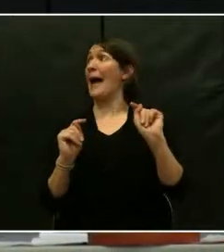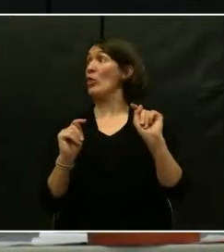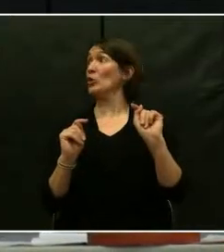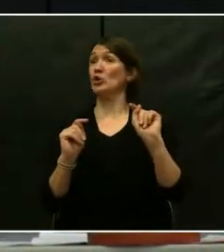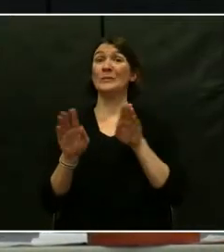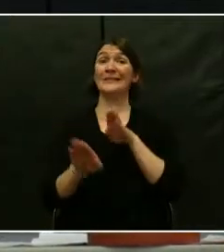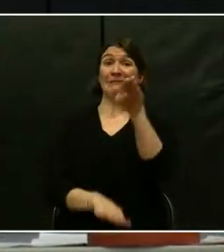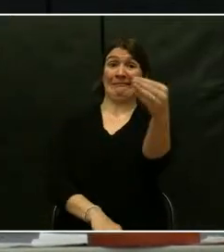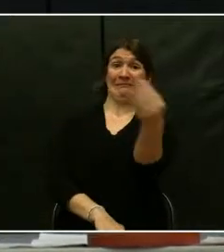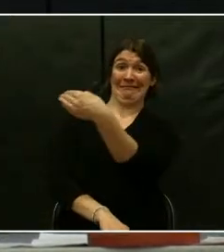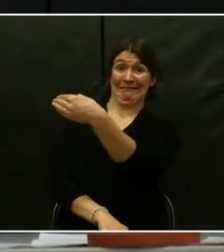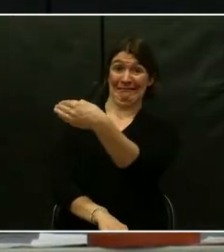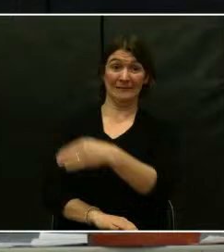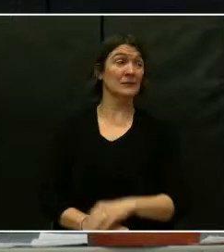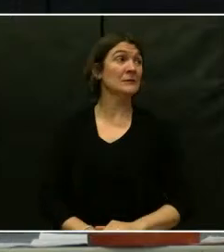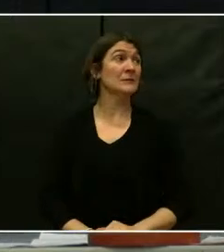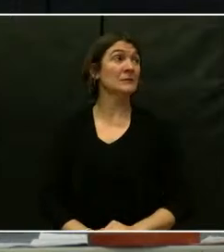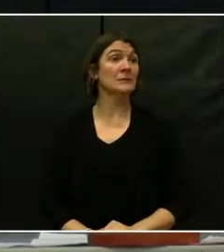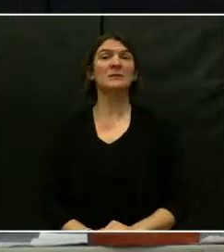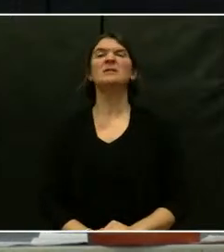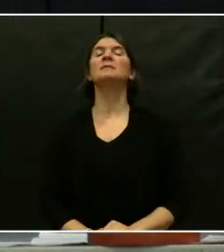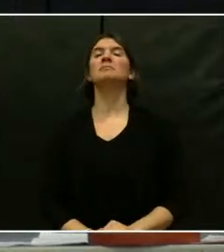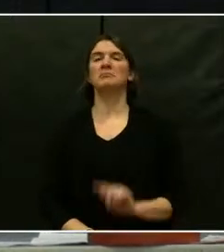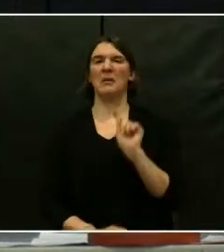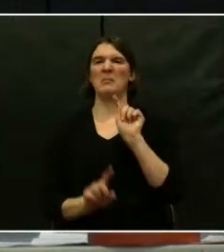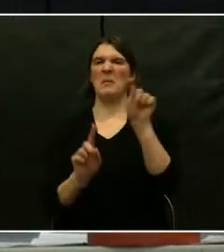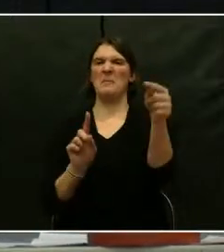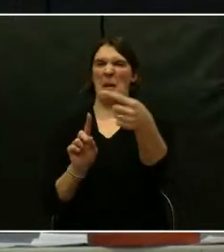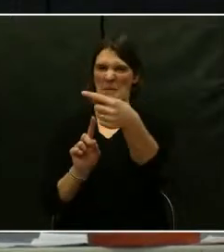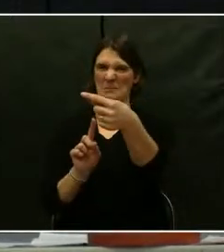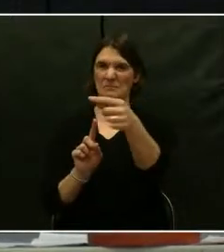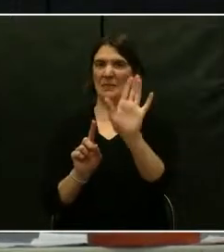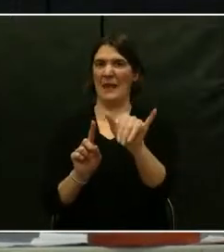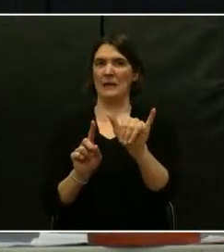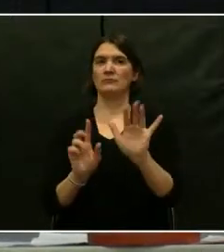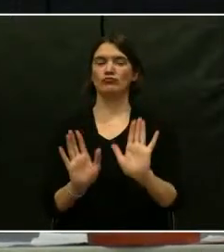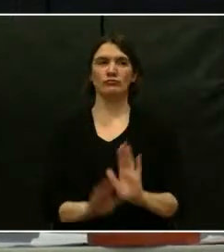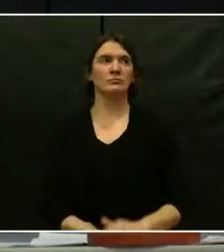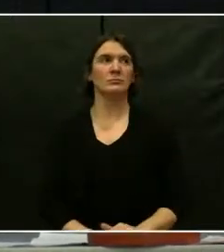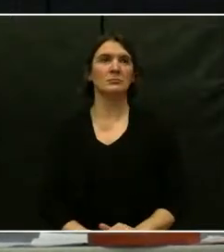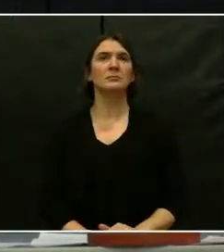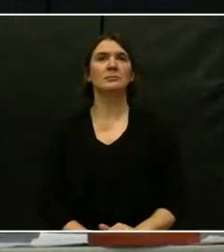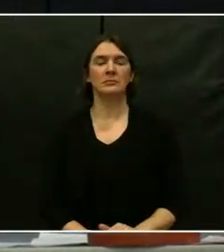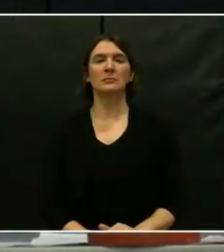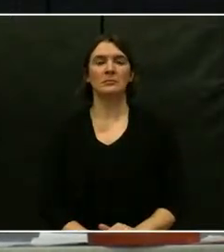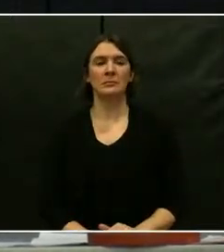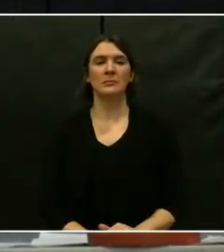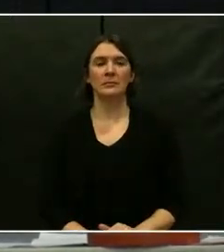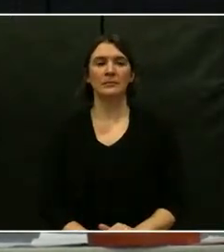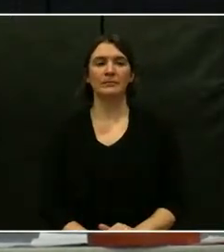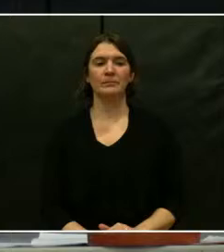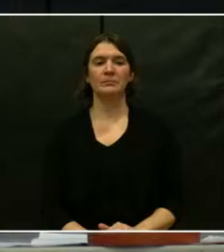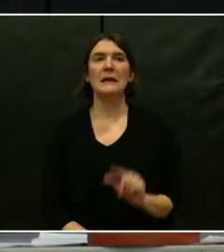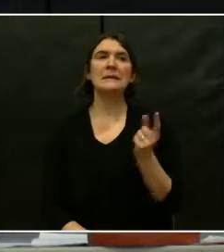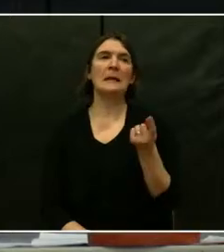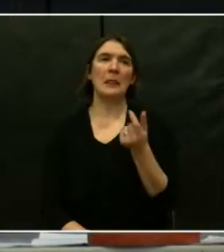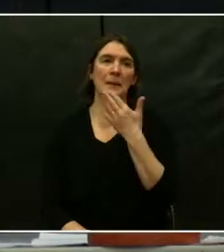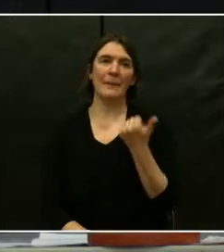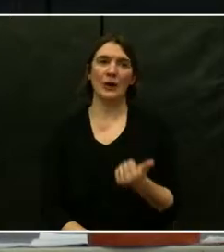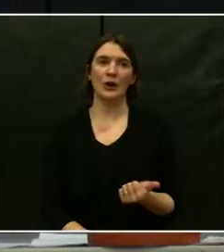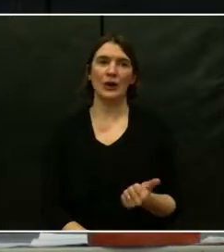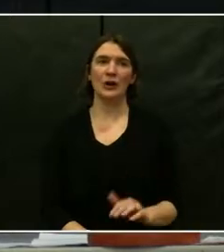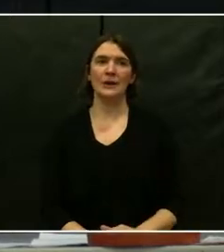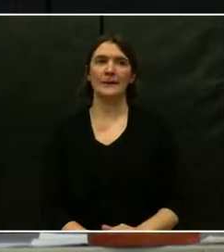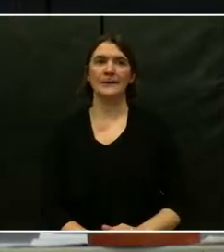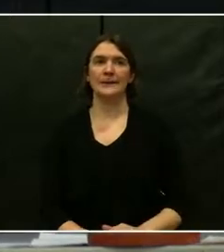the back of the gymnasium and around the corner um at this time I'd like